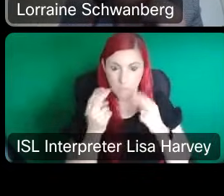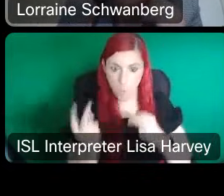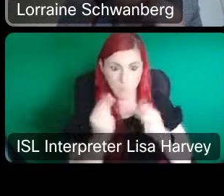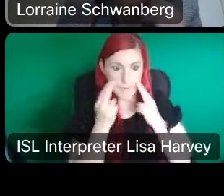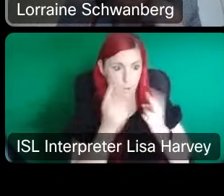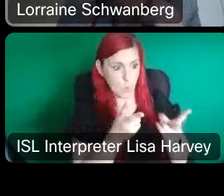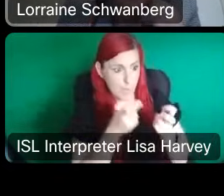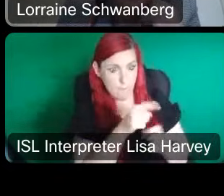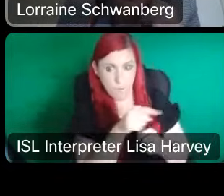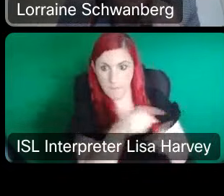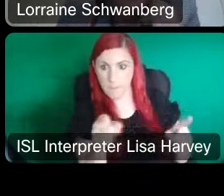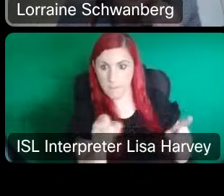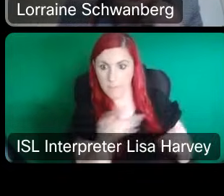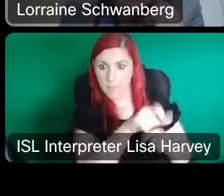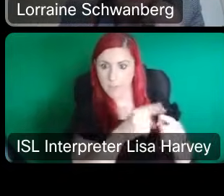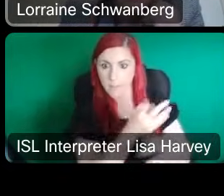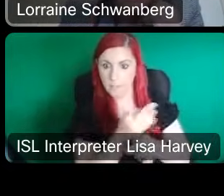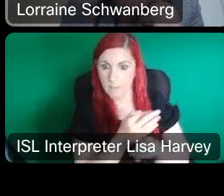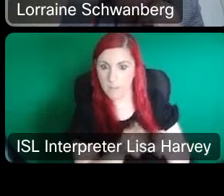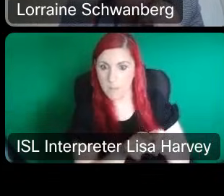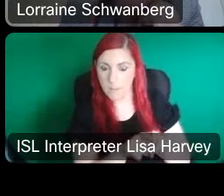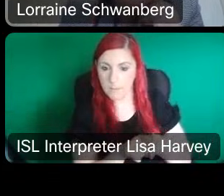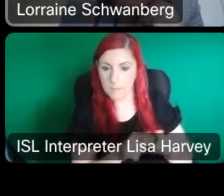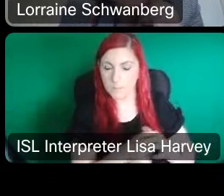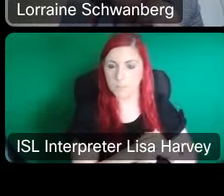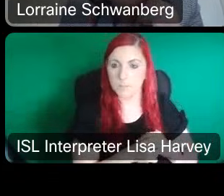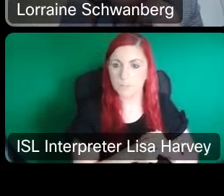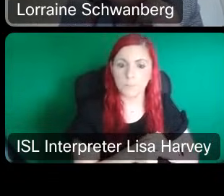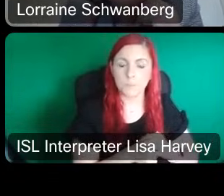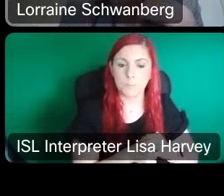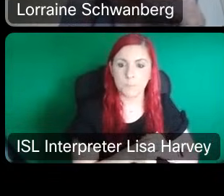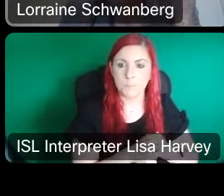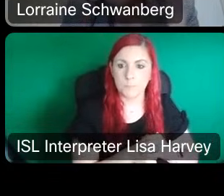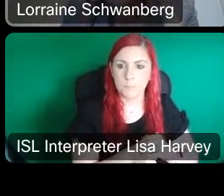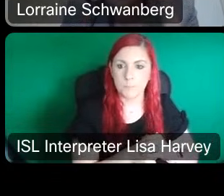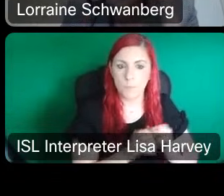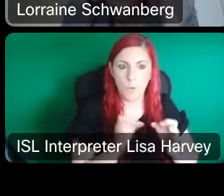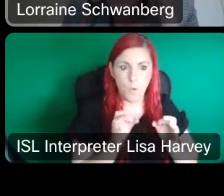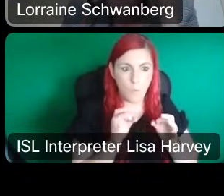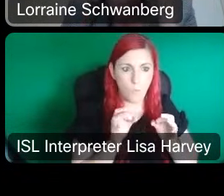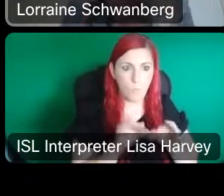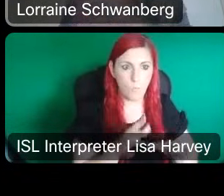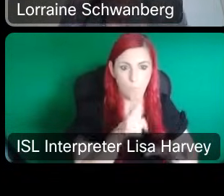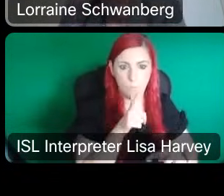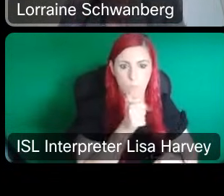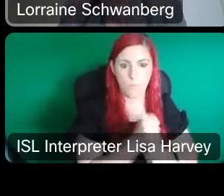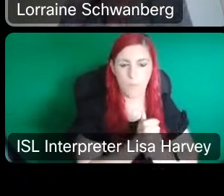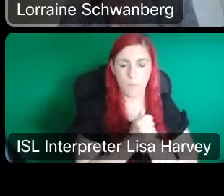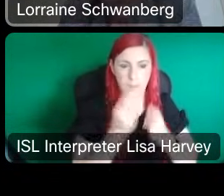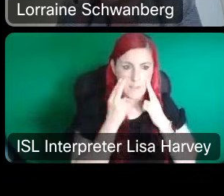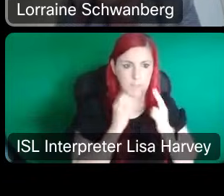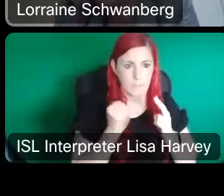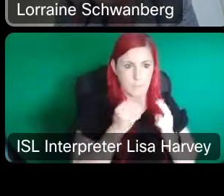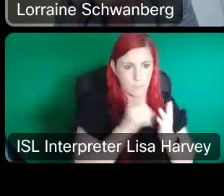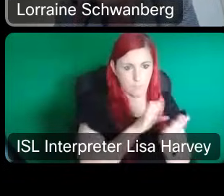get a rounded story from their perspective. We've obviously emphasized the need around record keeping and documentation, and set